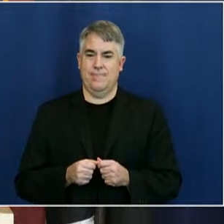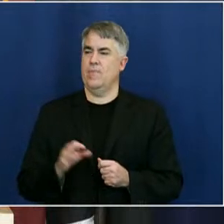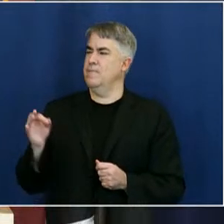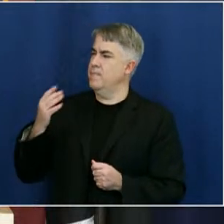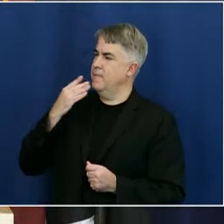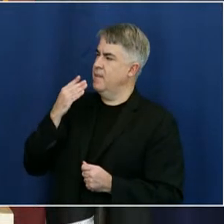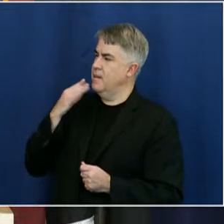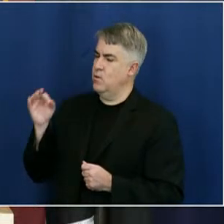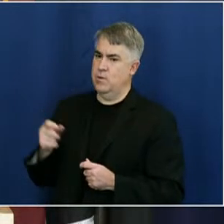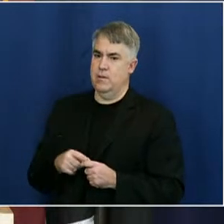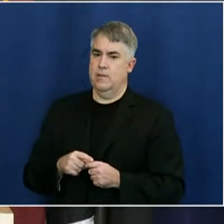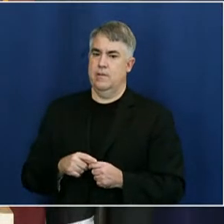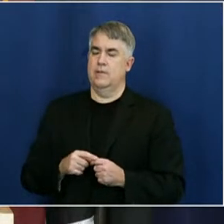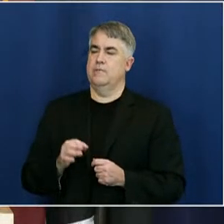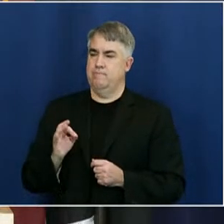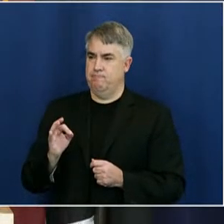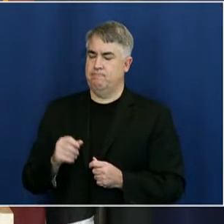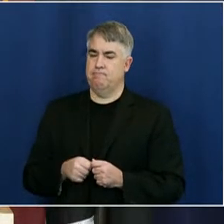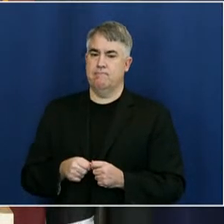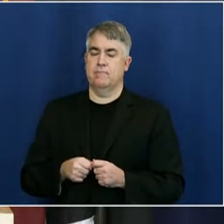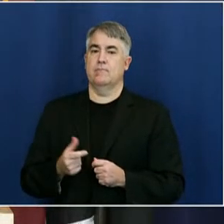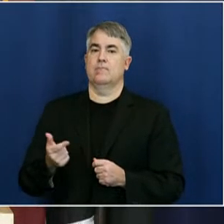Fletcher. Thank you.